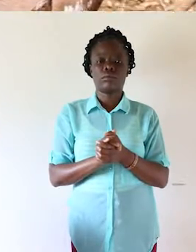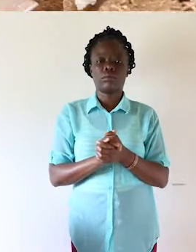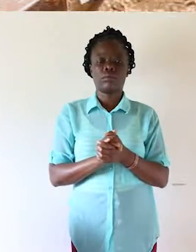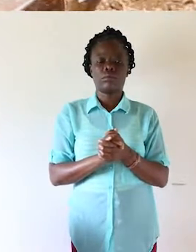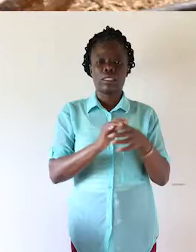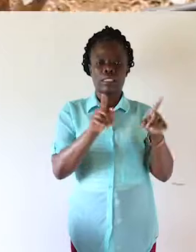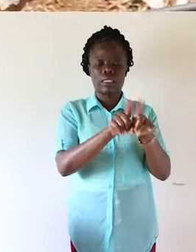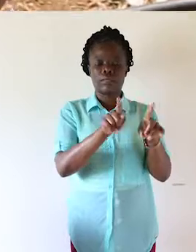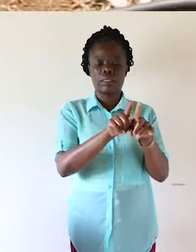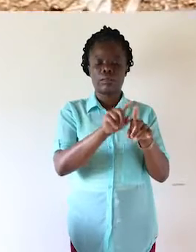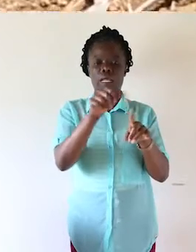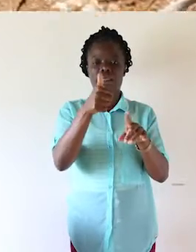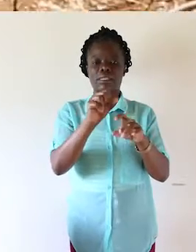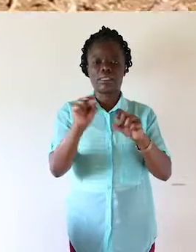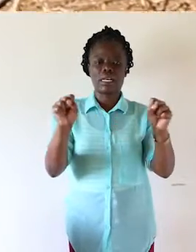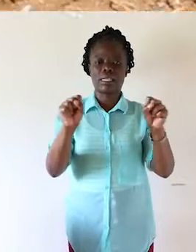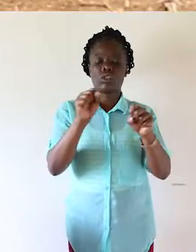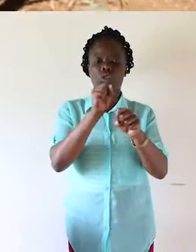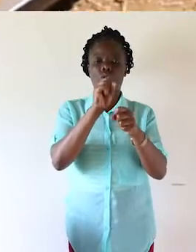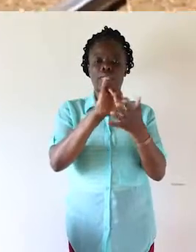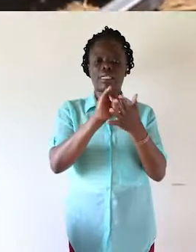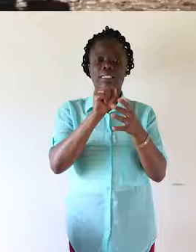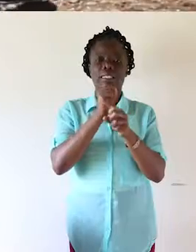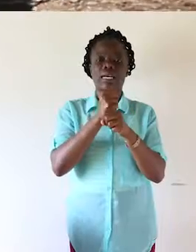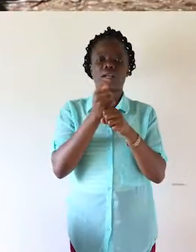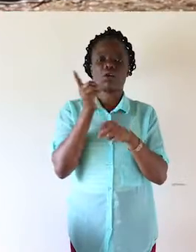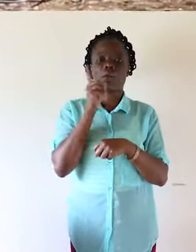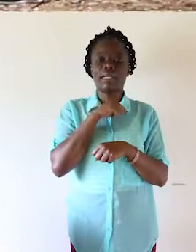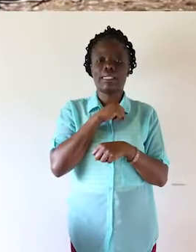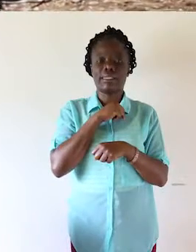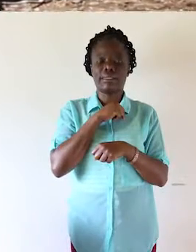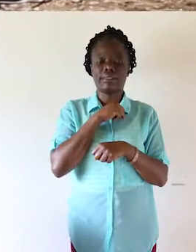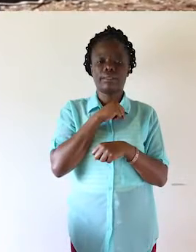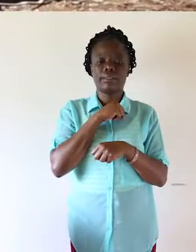Is doing the same on the other side so that it is done completely.